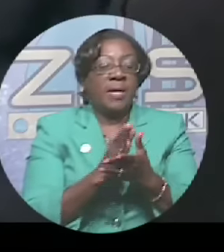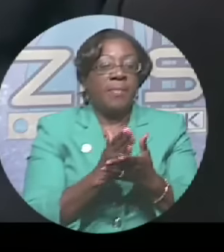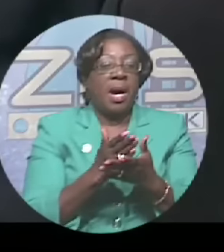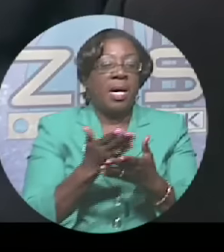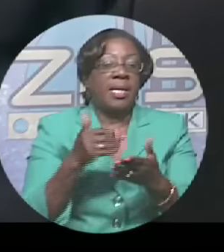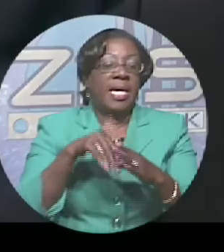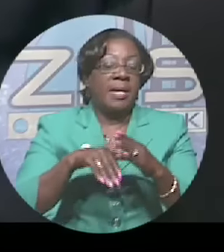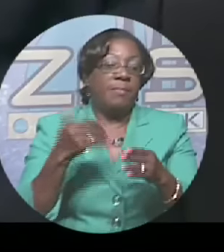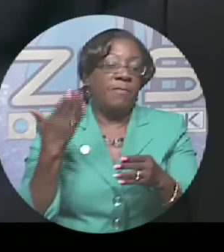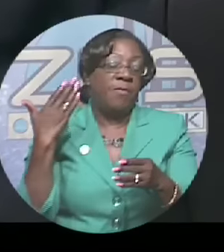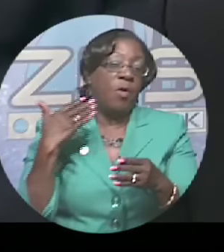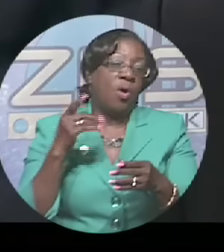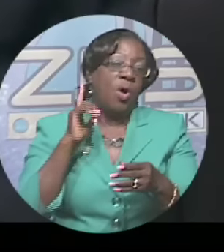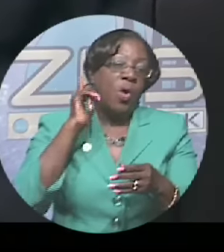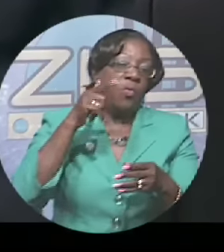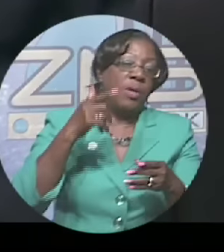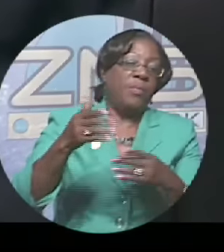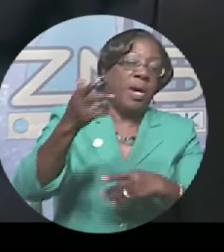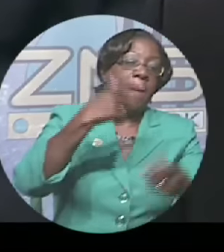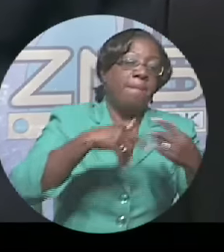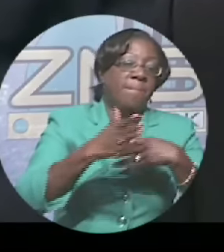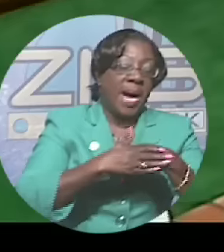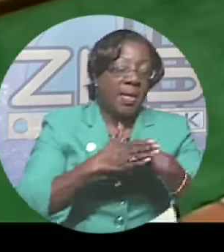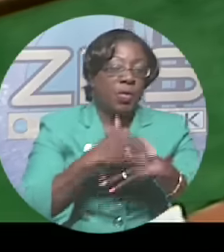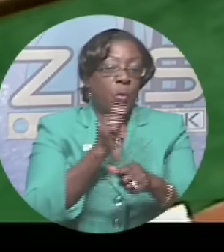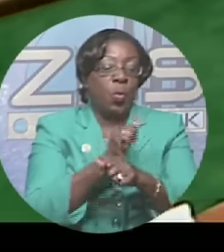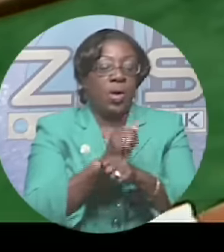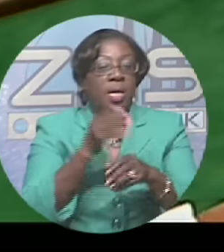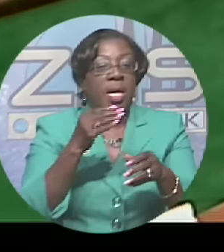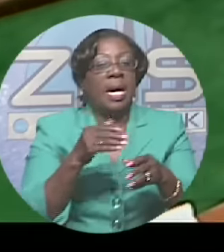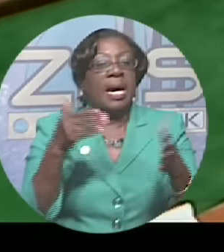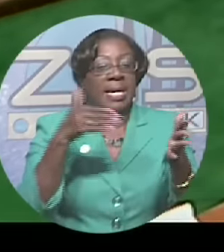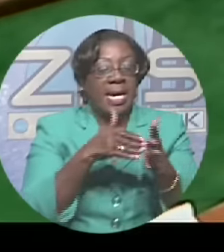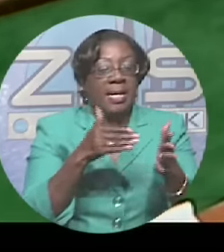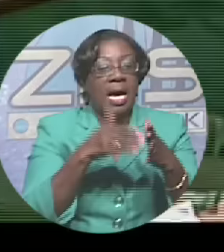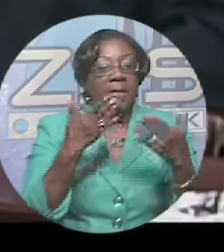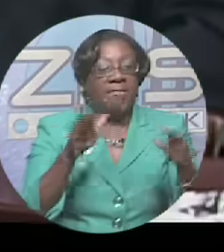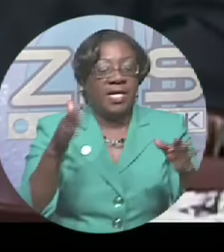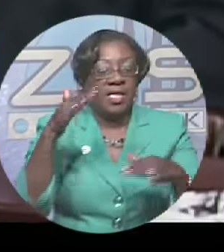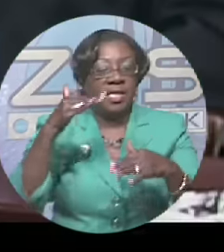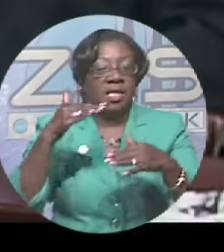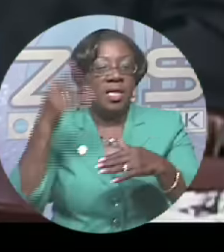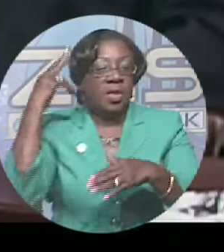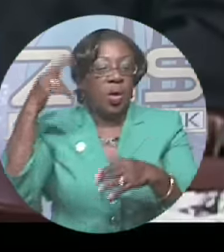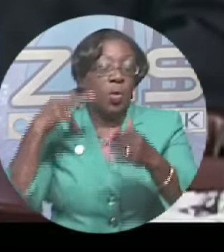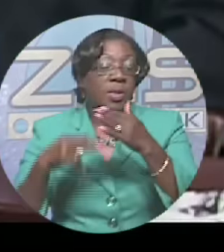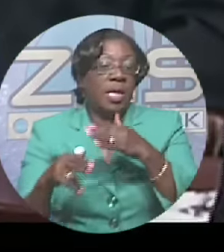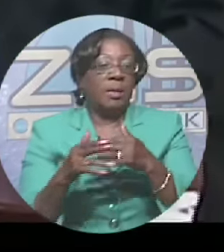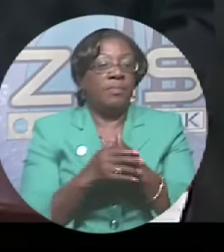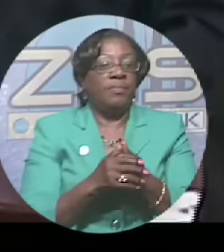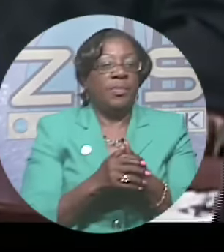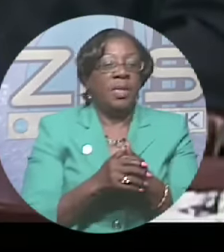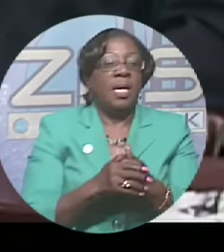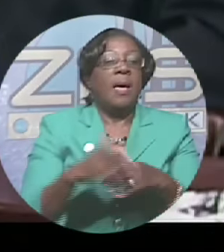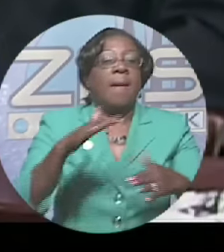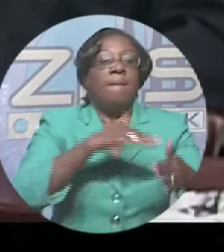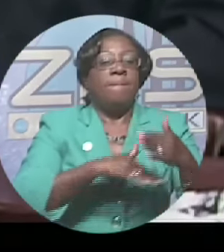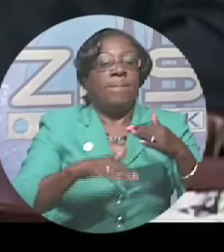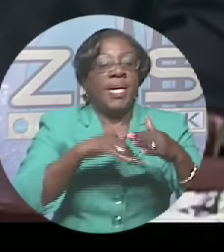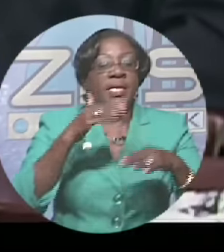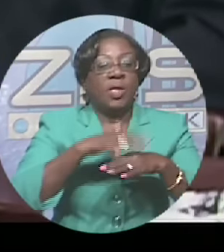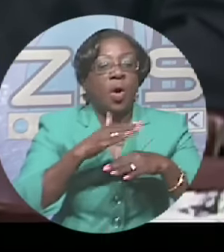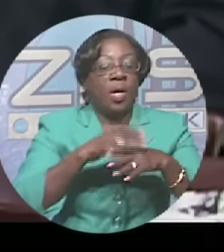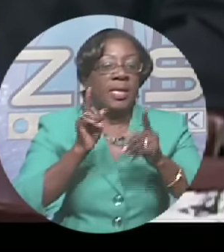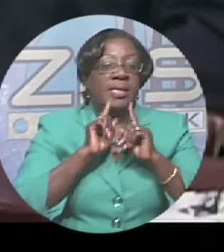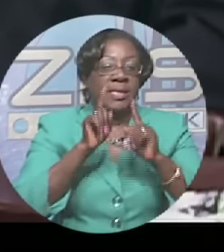of the project will be re-engaged in this process. Mr. Speaker, I am satisfied, based on the statement